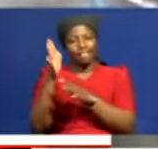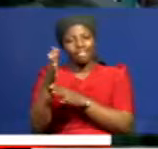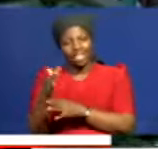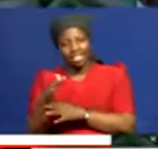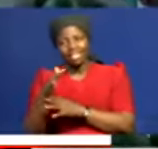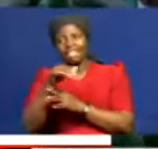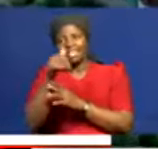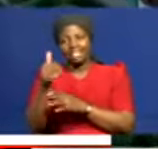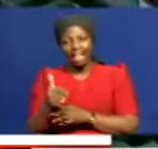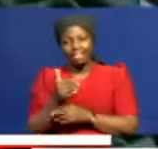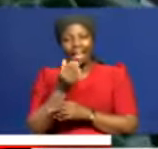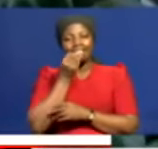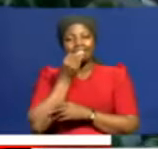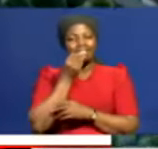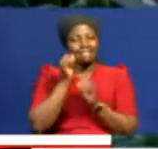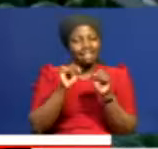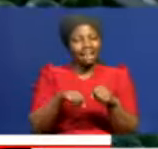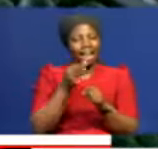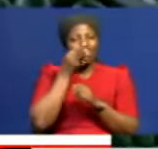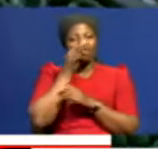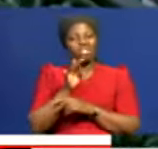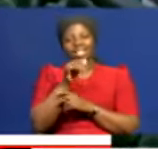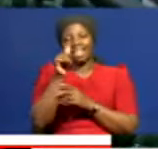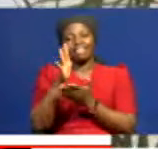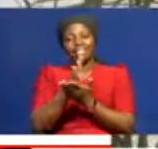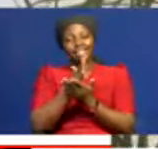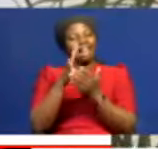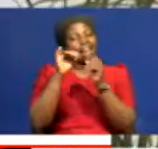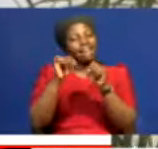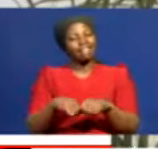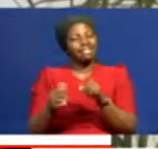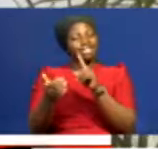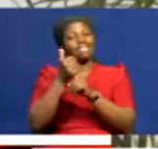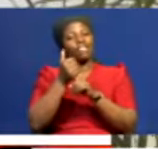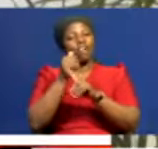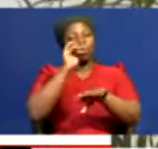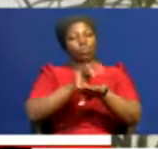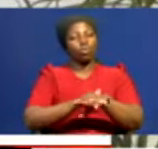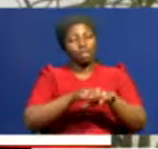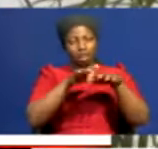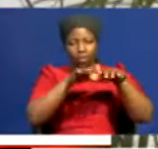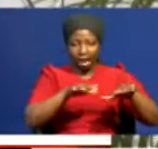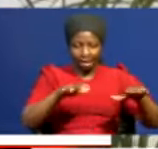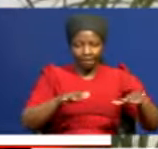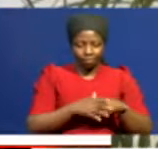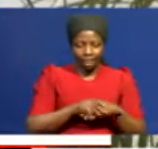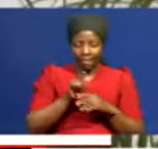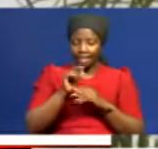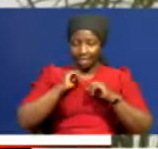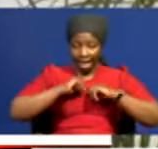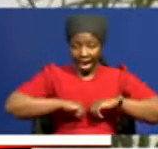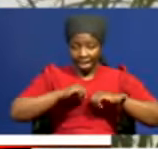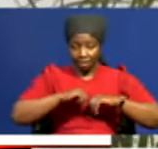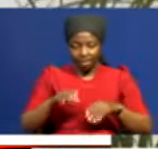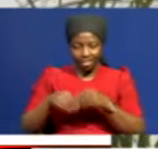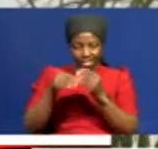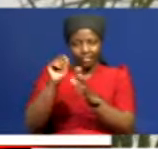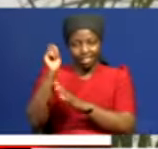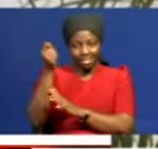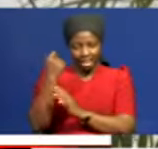fruits and nuts sector are assured of predictable market. The agreement will grant Kenyan products